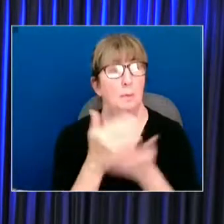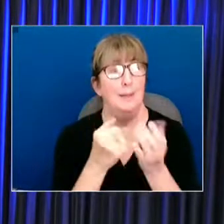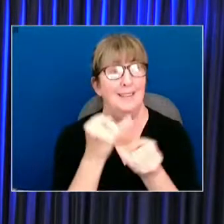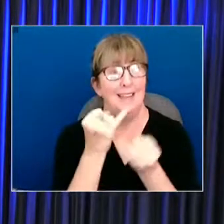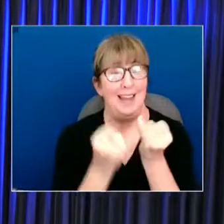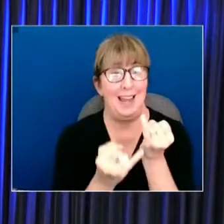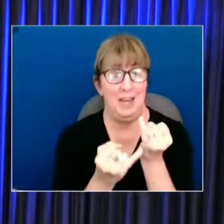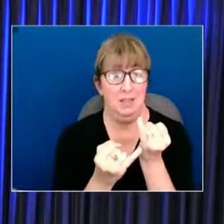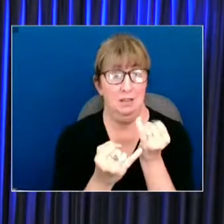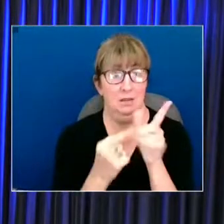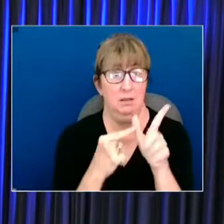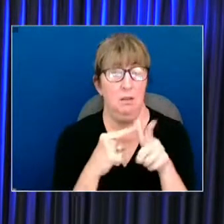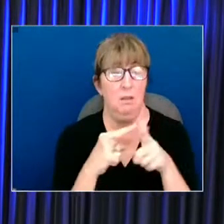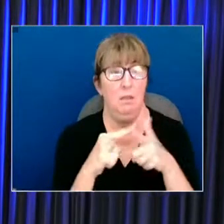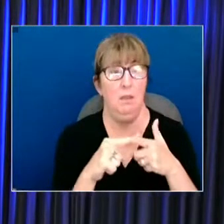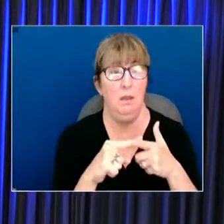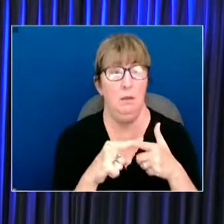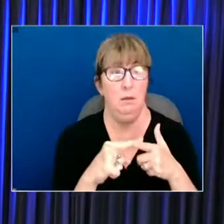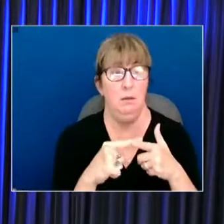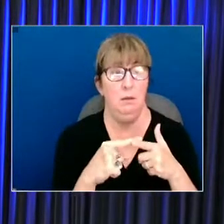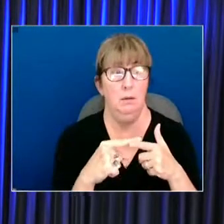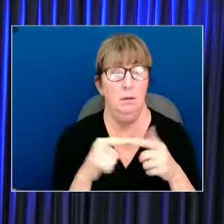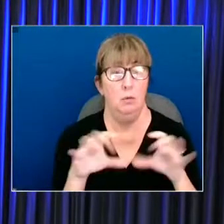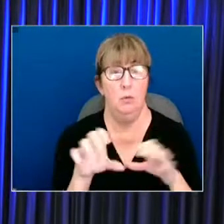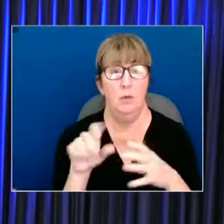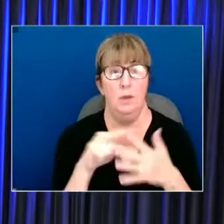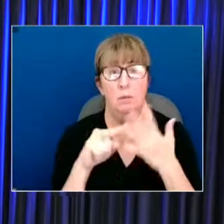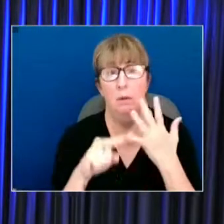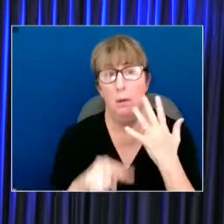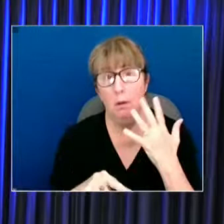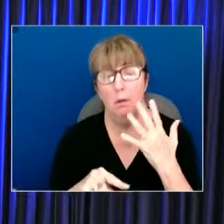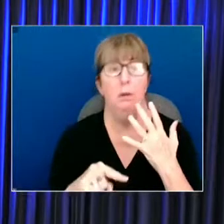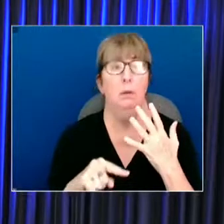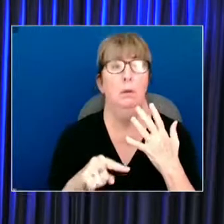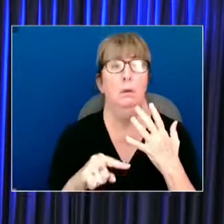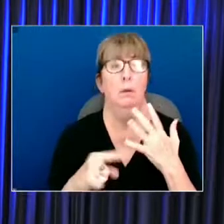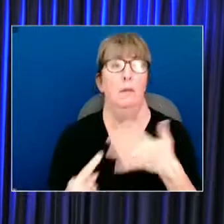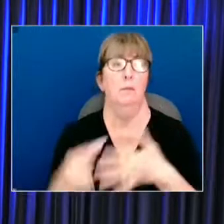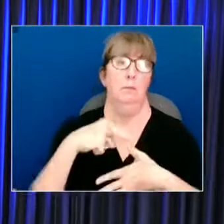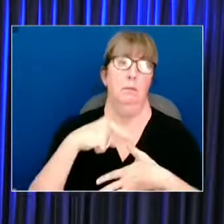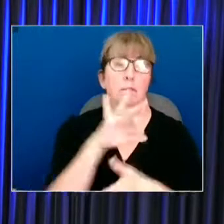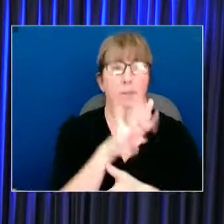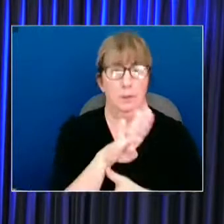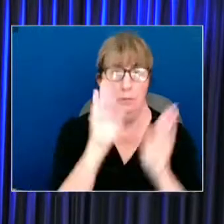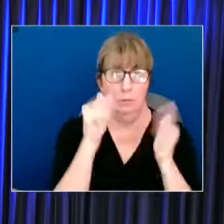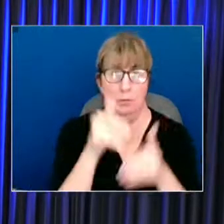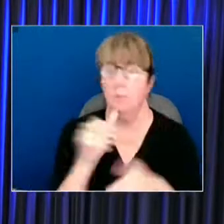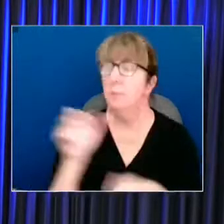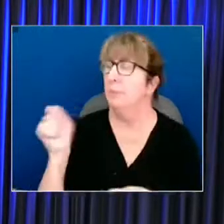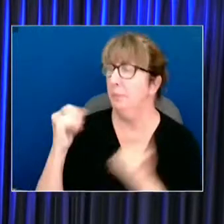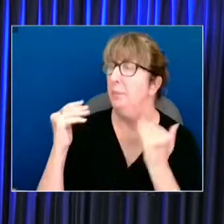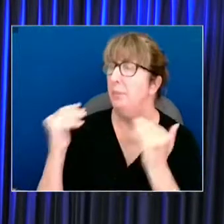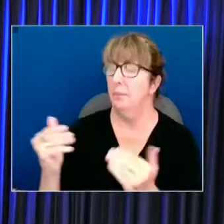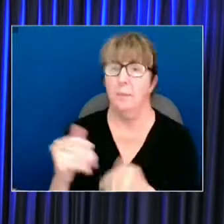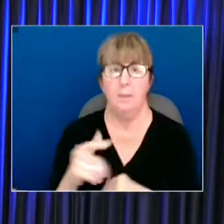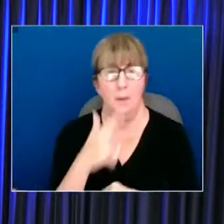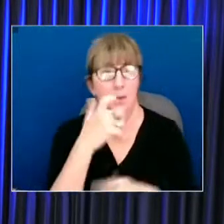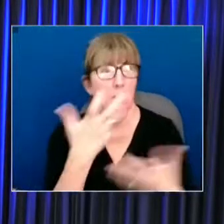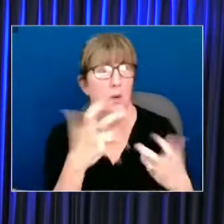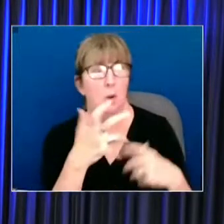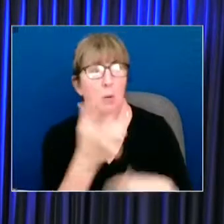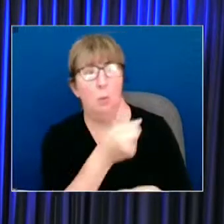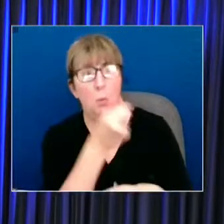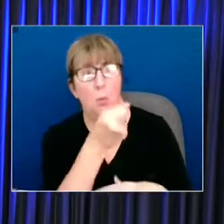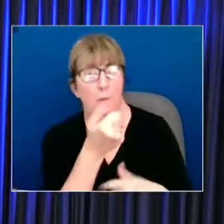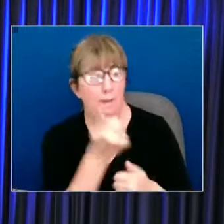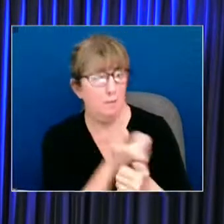and then do the other ones, and then we'll come back to Facebook. Yeah, let's do that. So we're not because holding everyone. I want to make sure that I'm